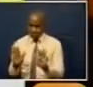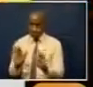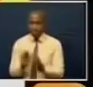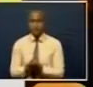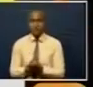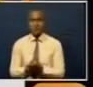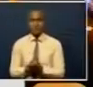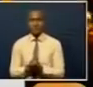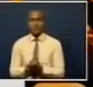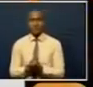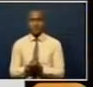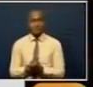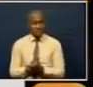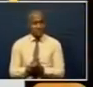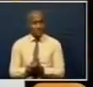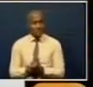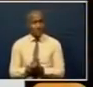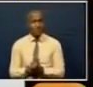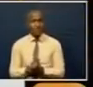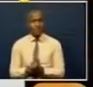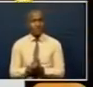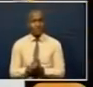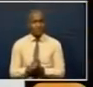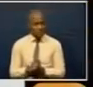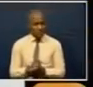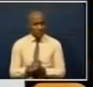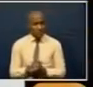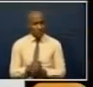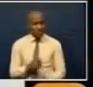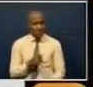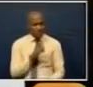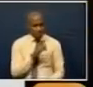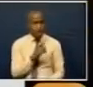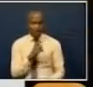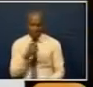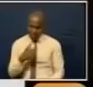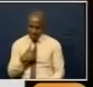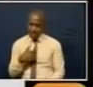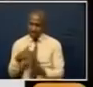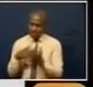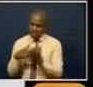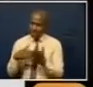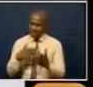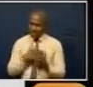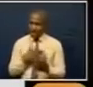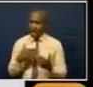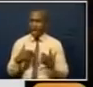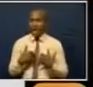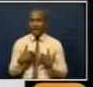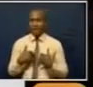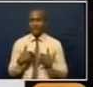nice guy by nature. Is that what you're saying? I have my shortcomings. There are people who think I'm the devil.